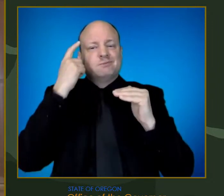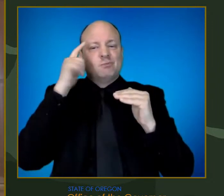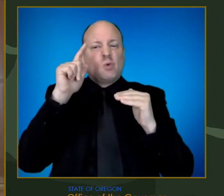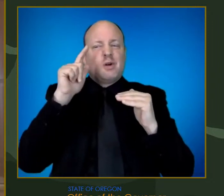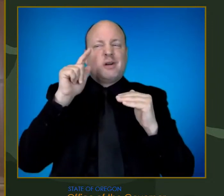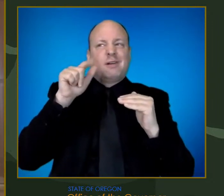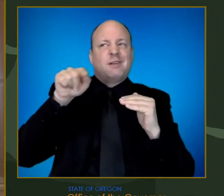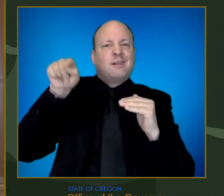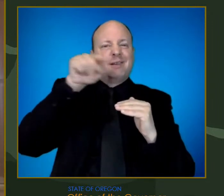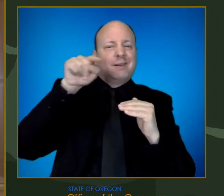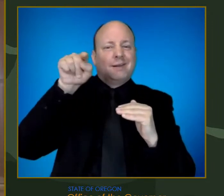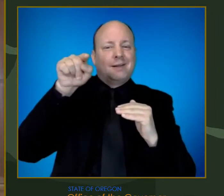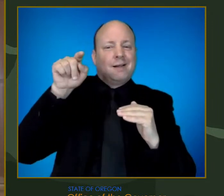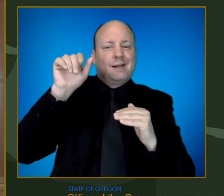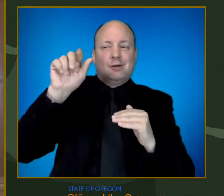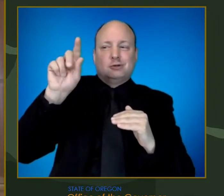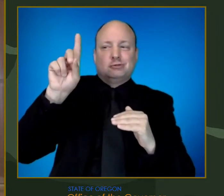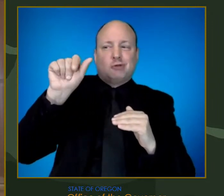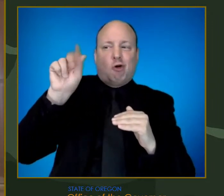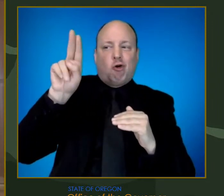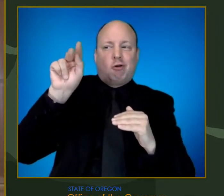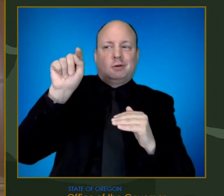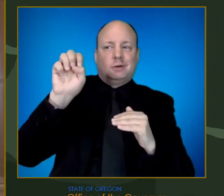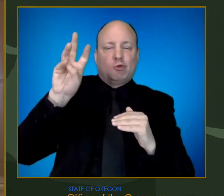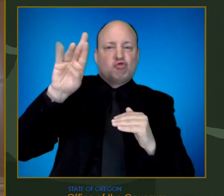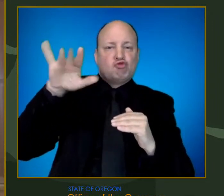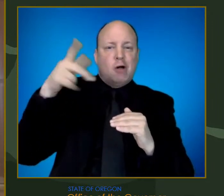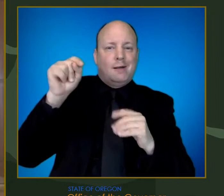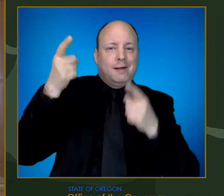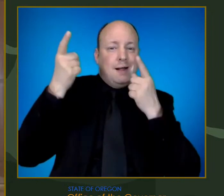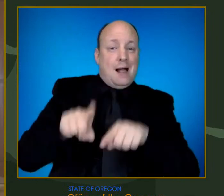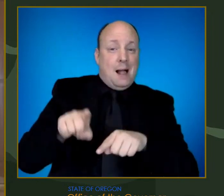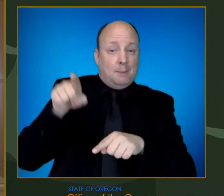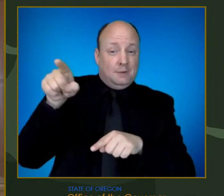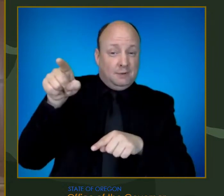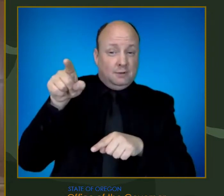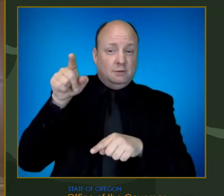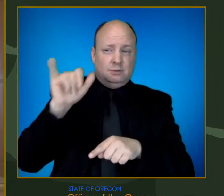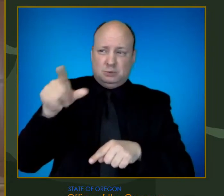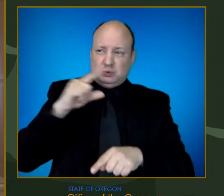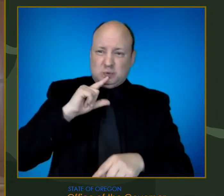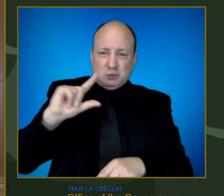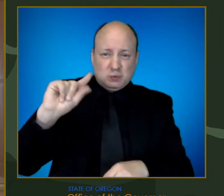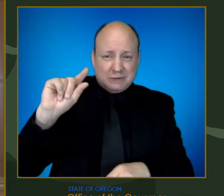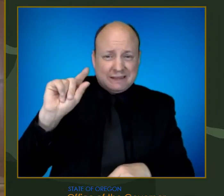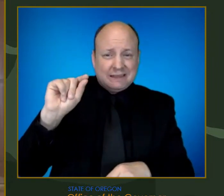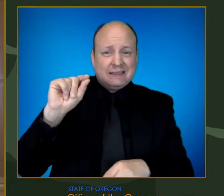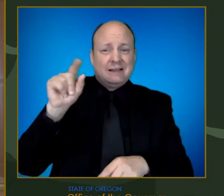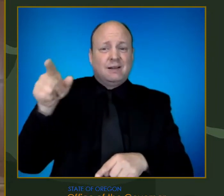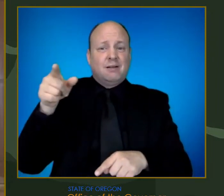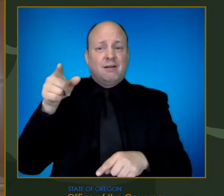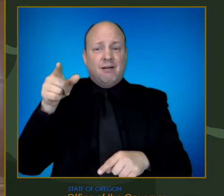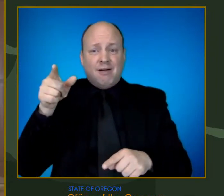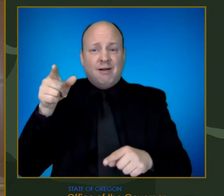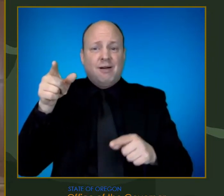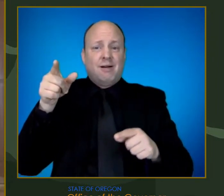years old. He loved basketball. He was a father. He should still be alive